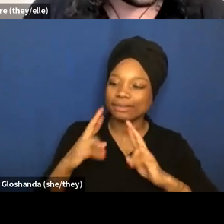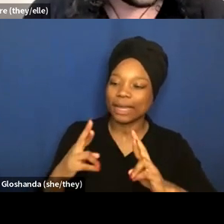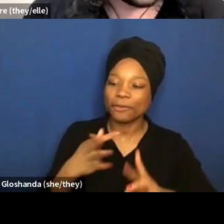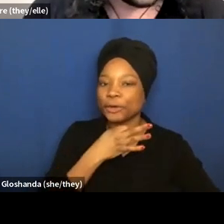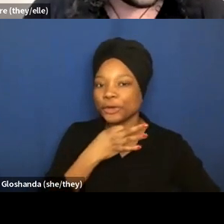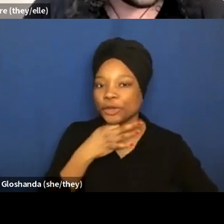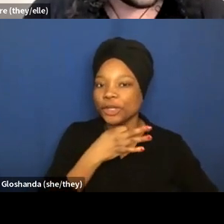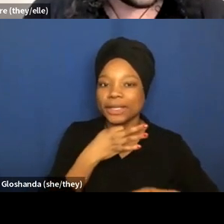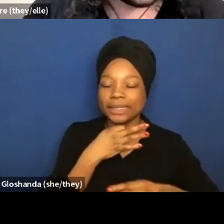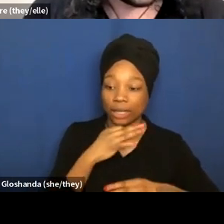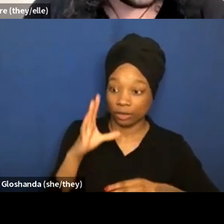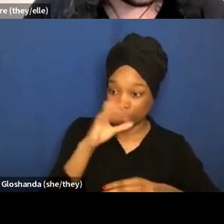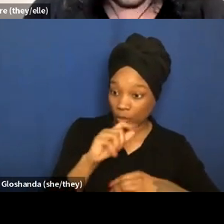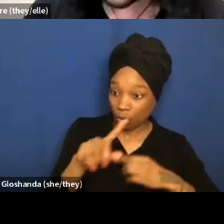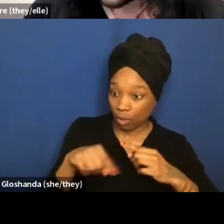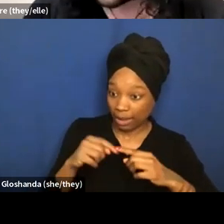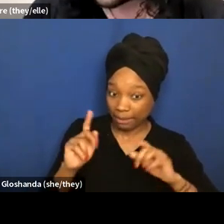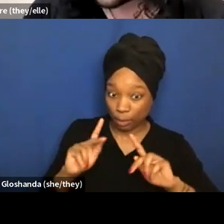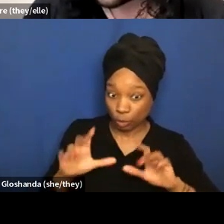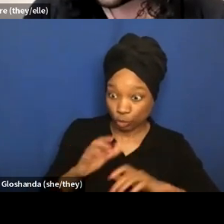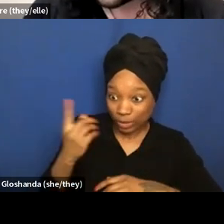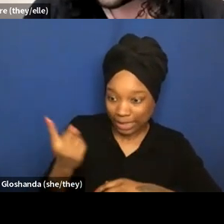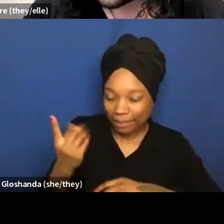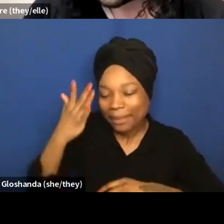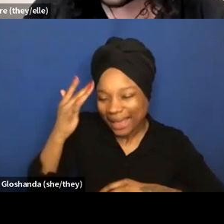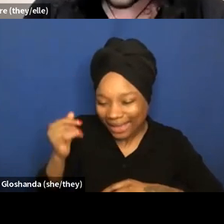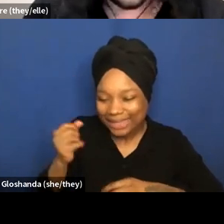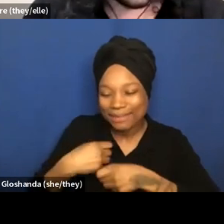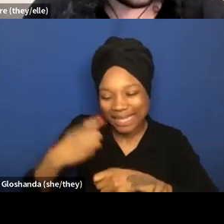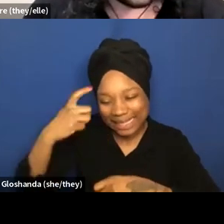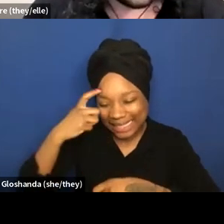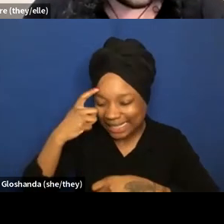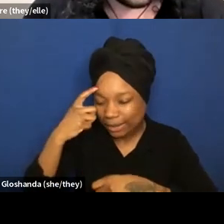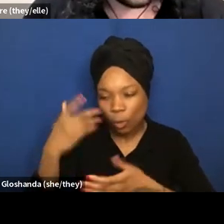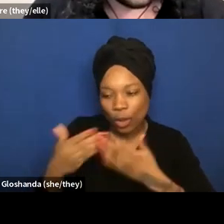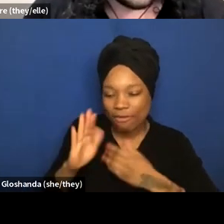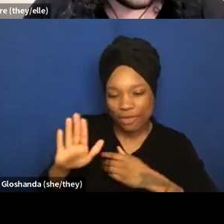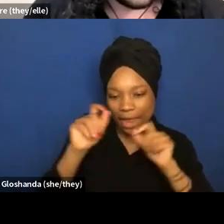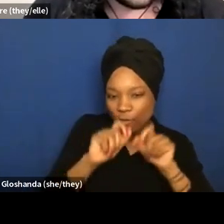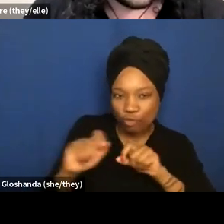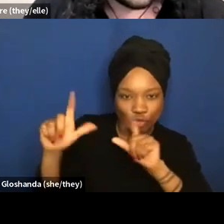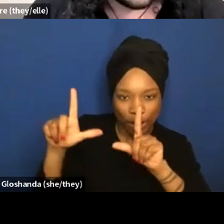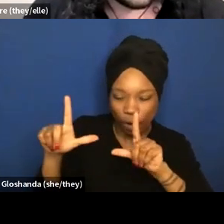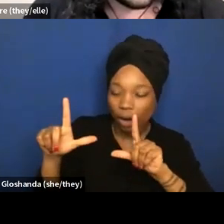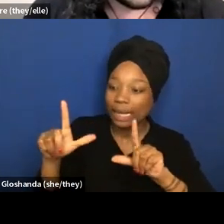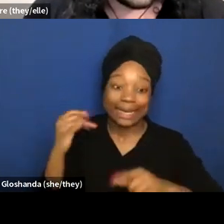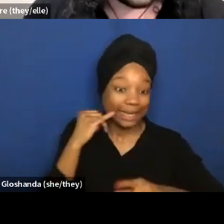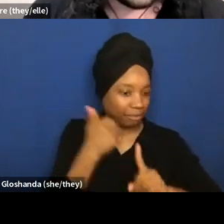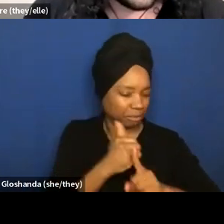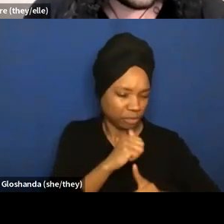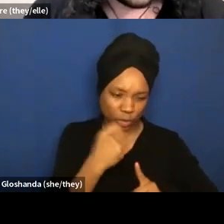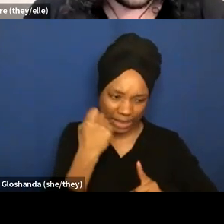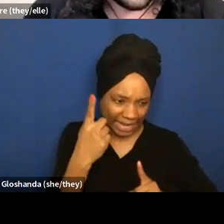when people are doing something, it makes sense to them under some framework. If you don't get it and are trying to judge